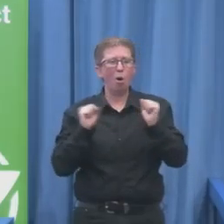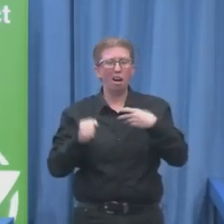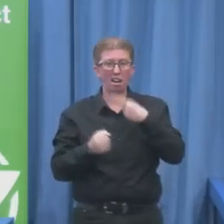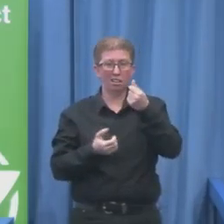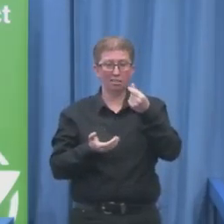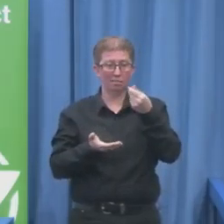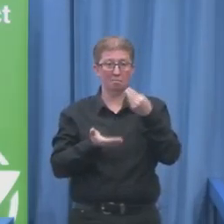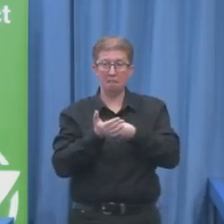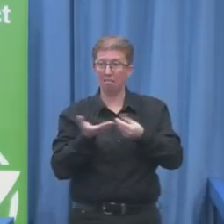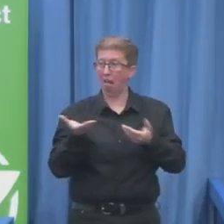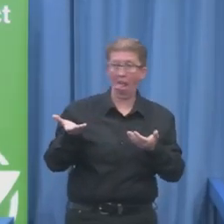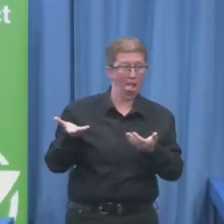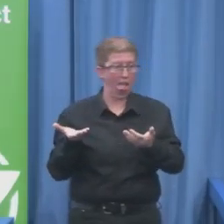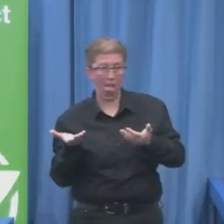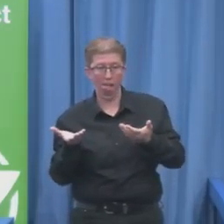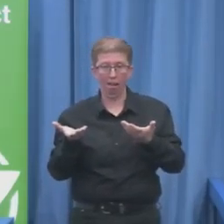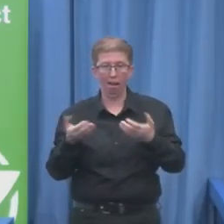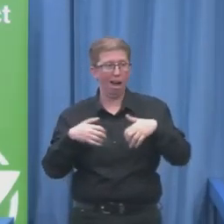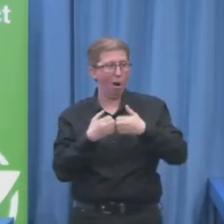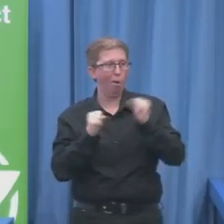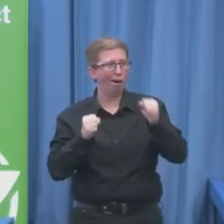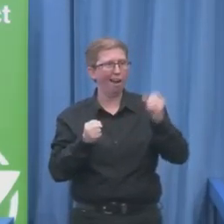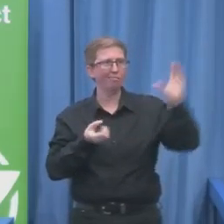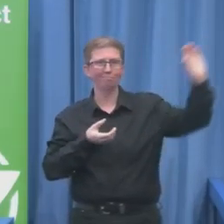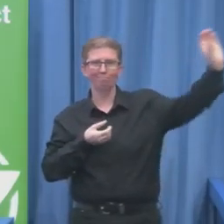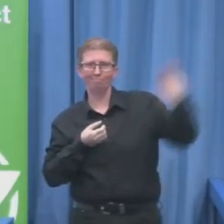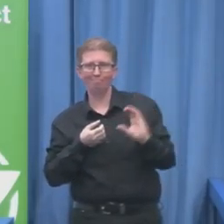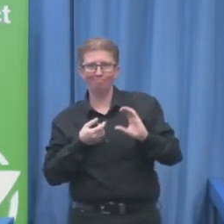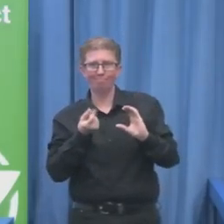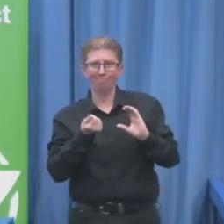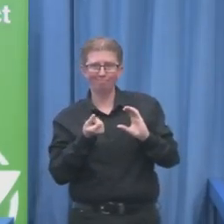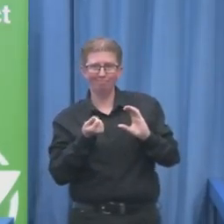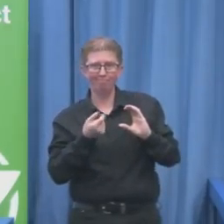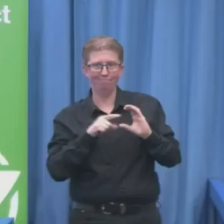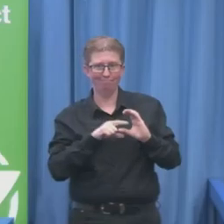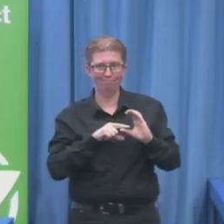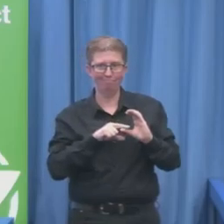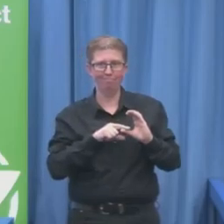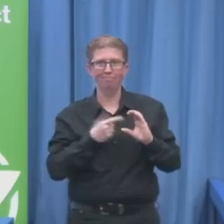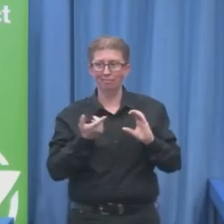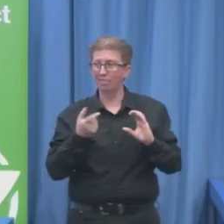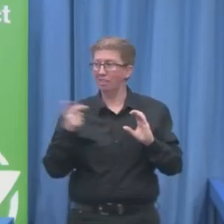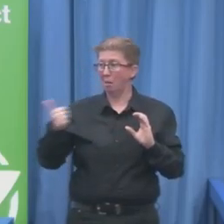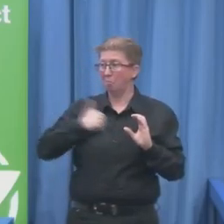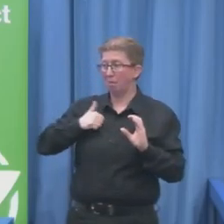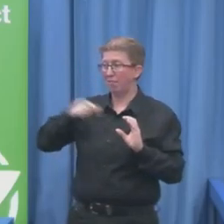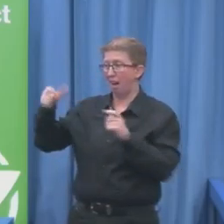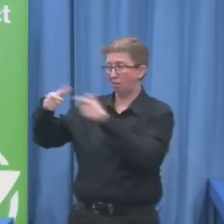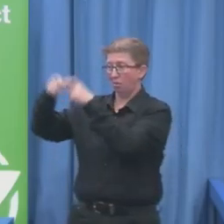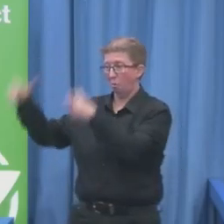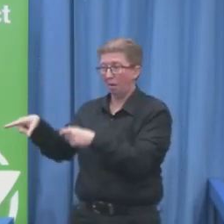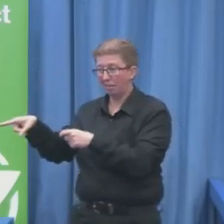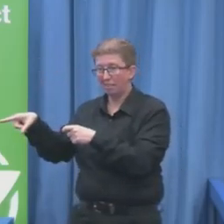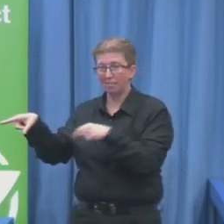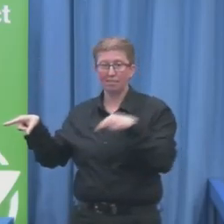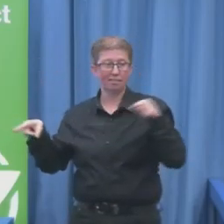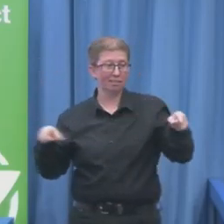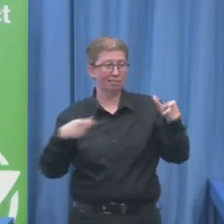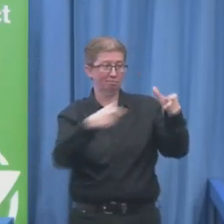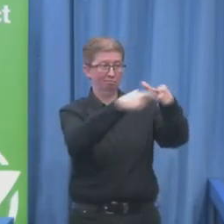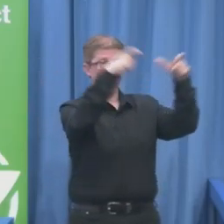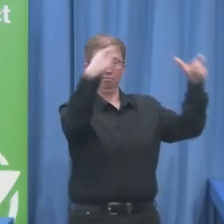the products, which are good, sustainable, organic products. In fact, the demand is higher than what